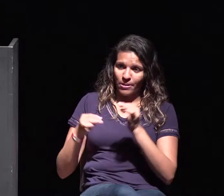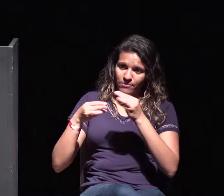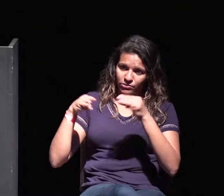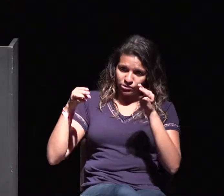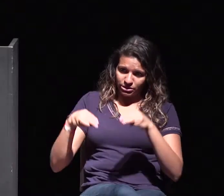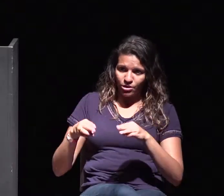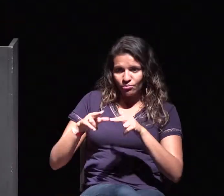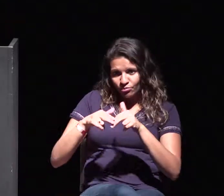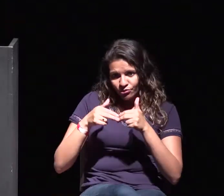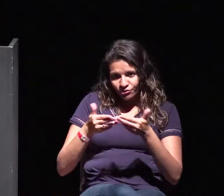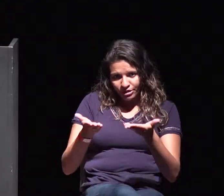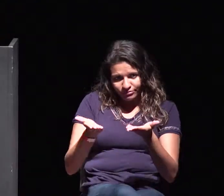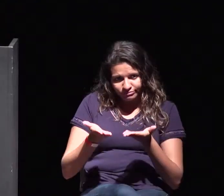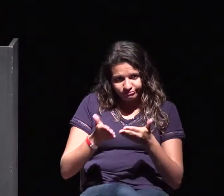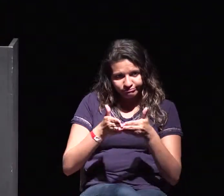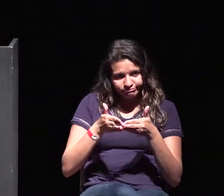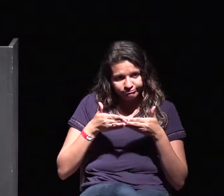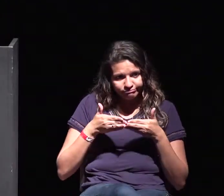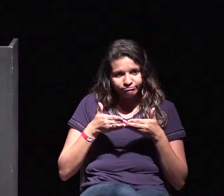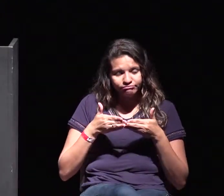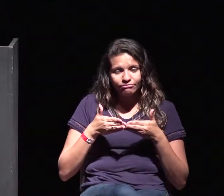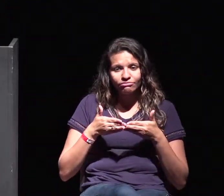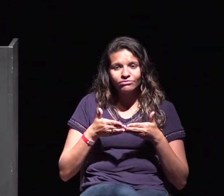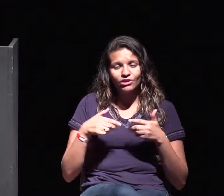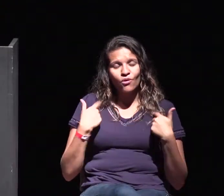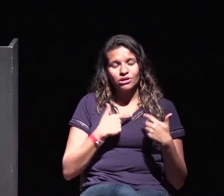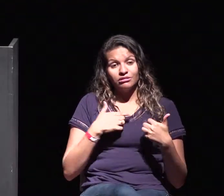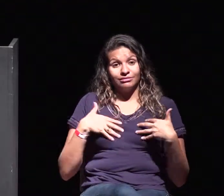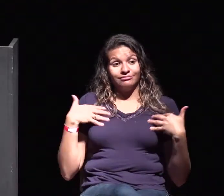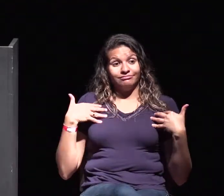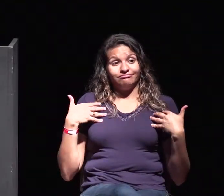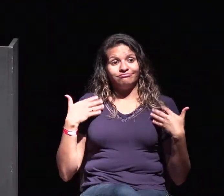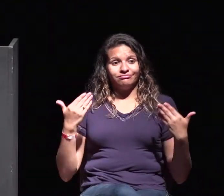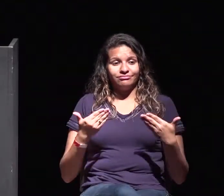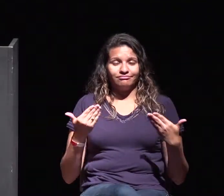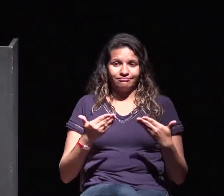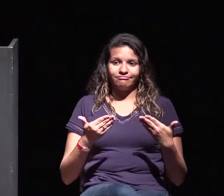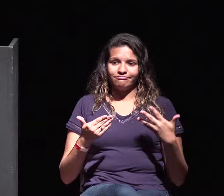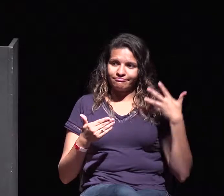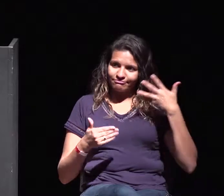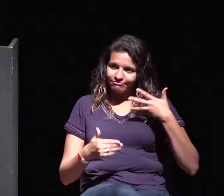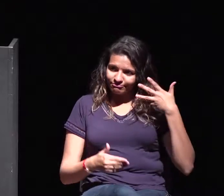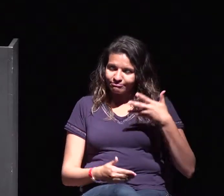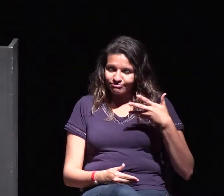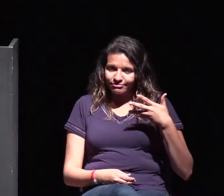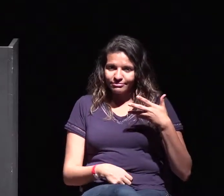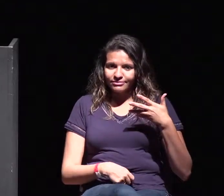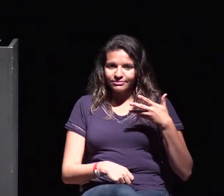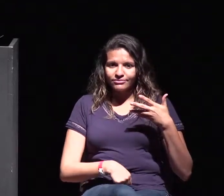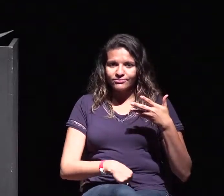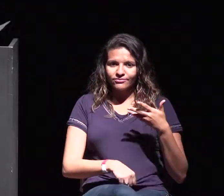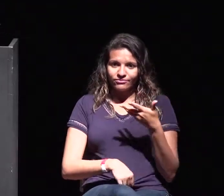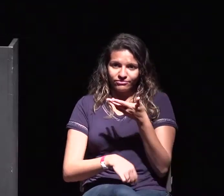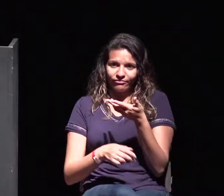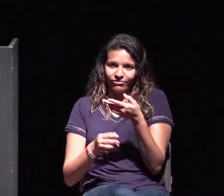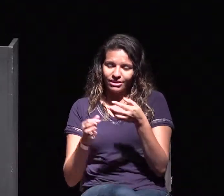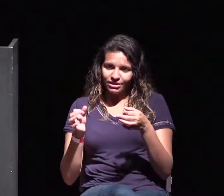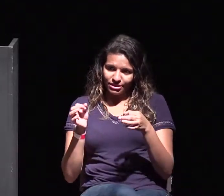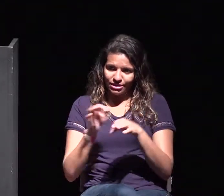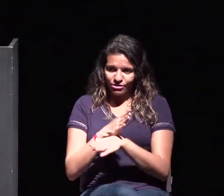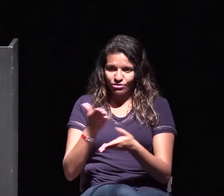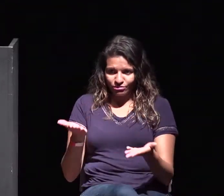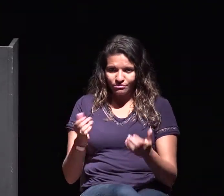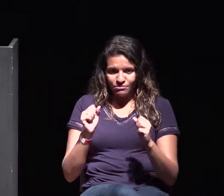Mathieu, estamos muito entusiasmados com a sua participação e prontos para ouvir